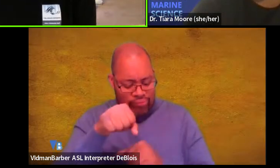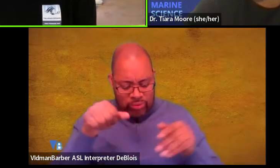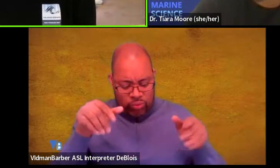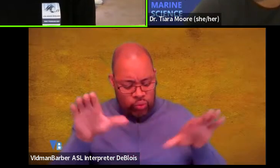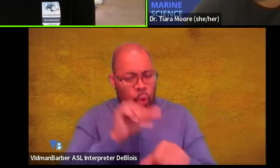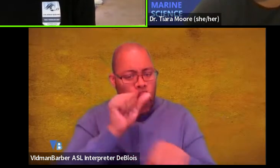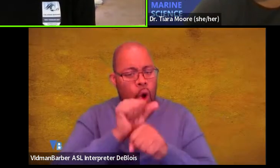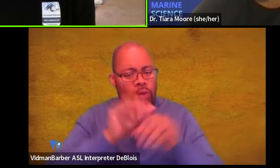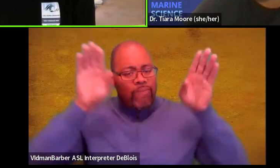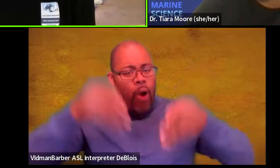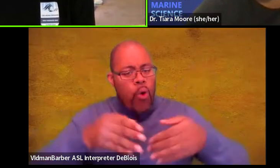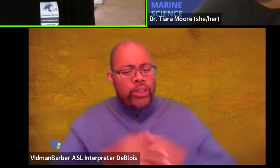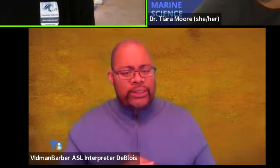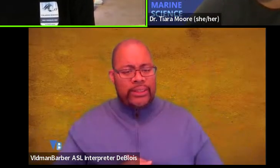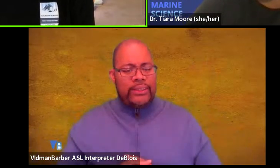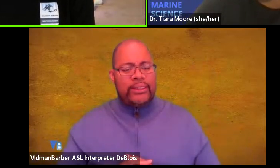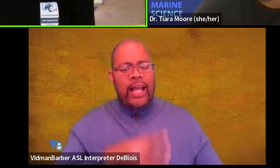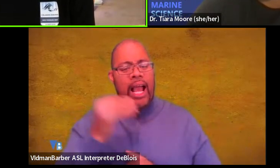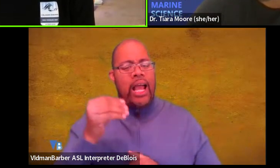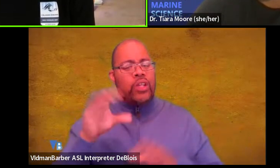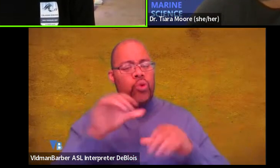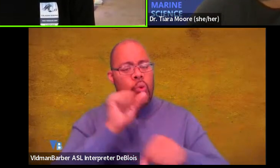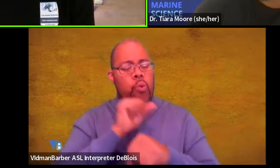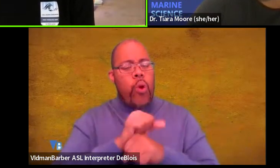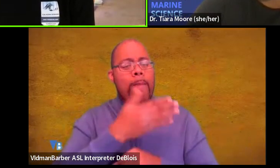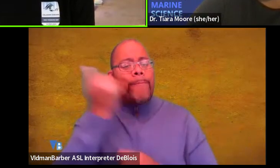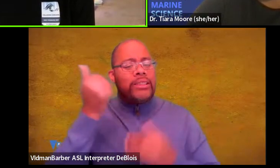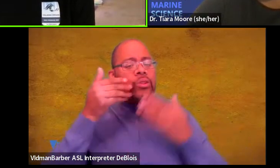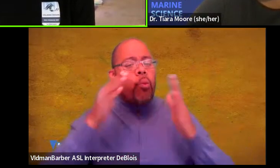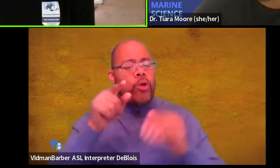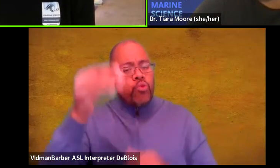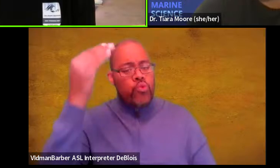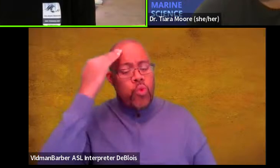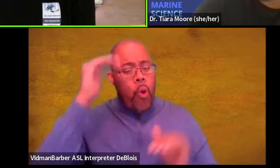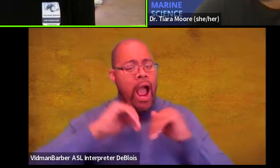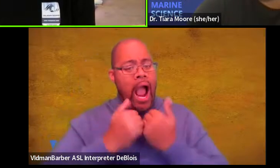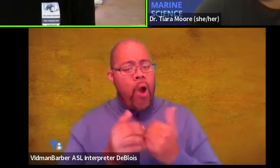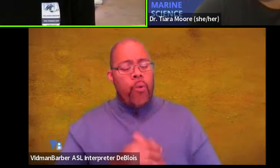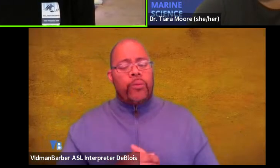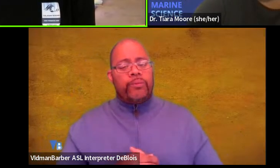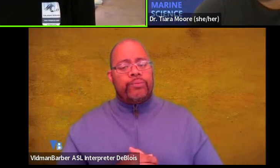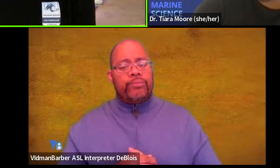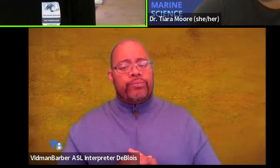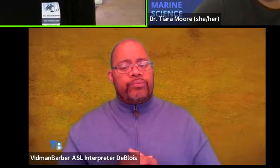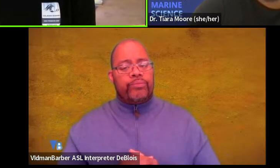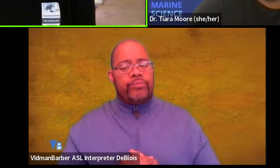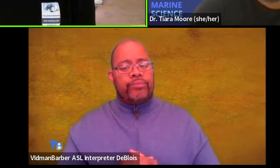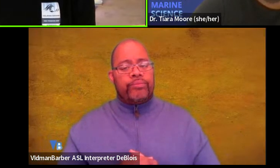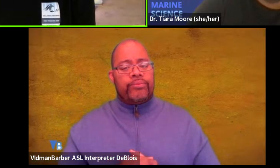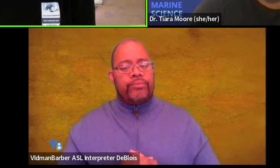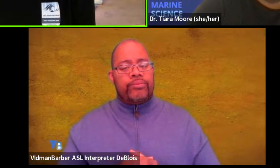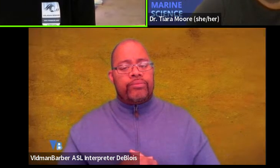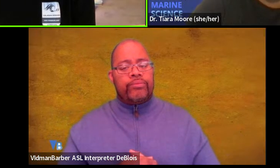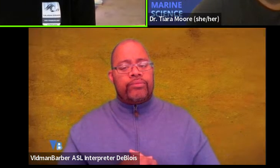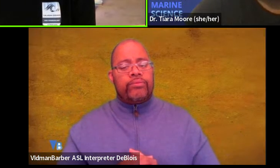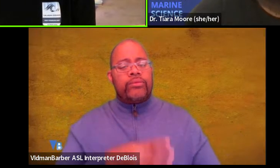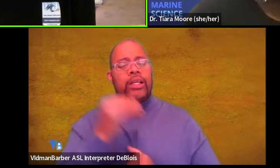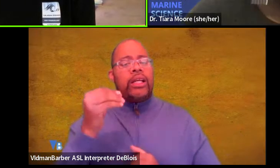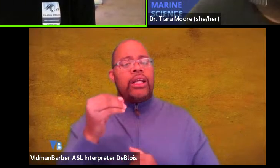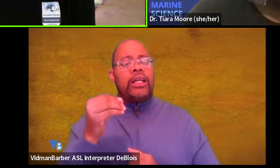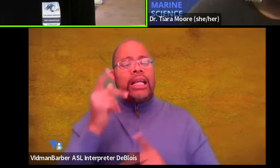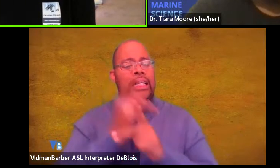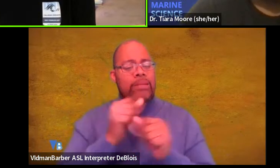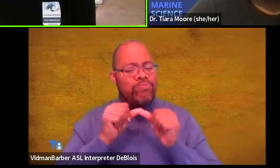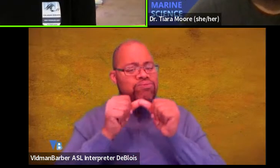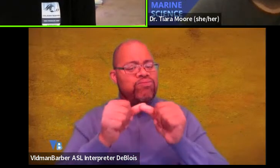and do your work, and do your work the best way that you know how. and just keep